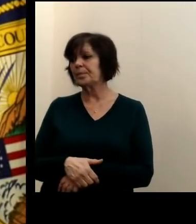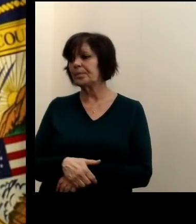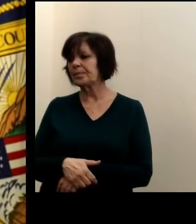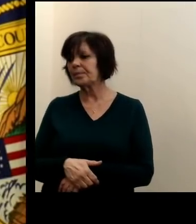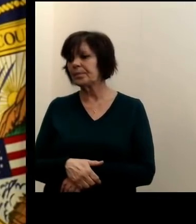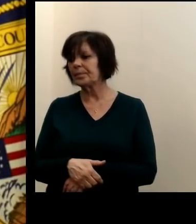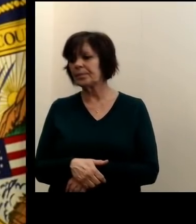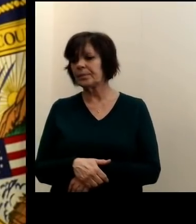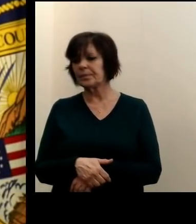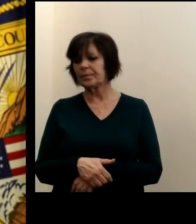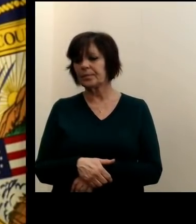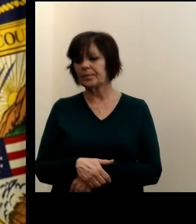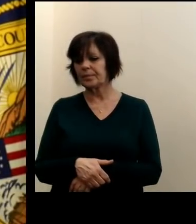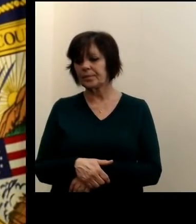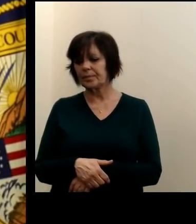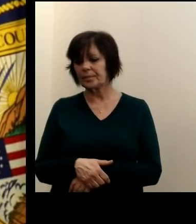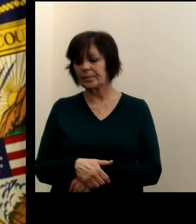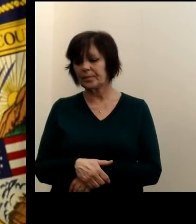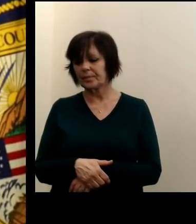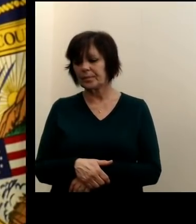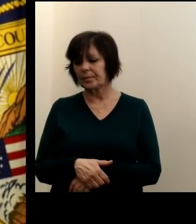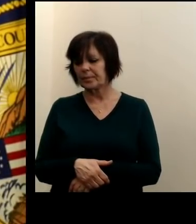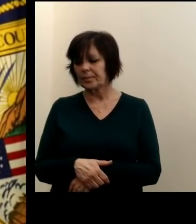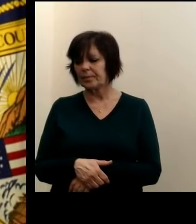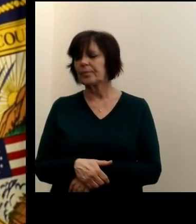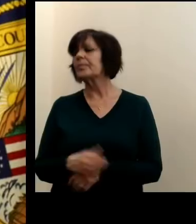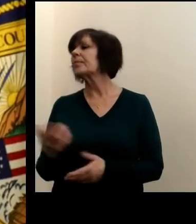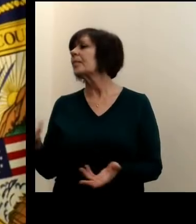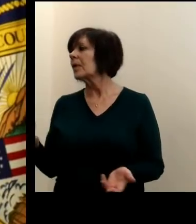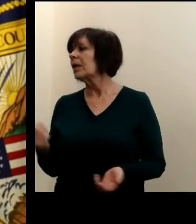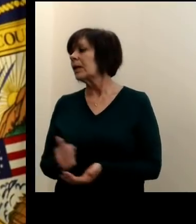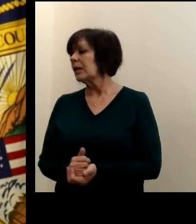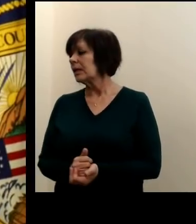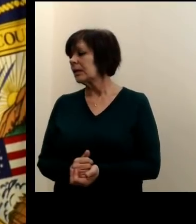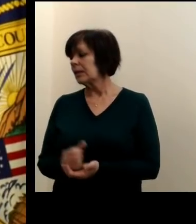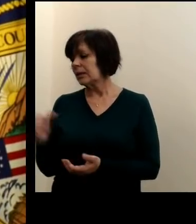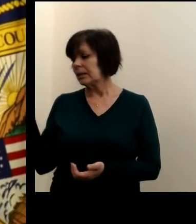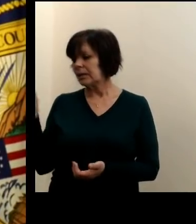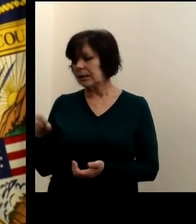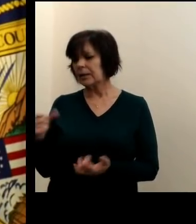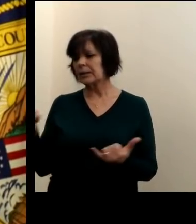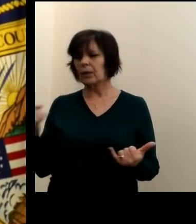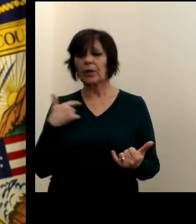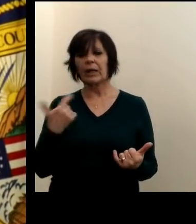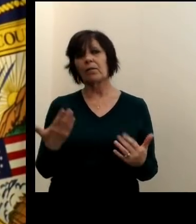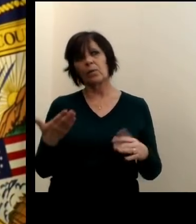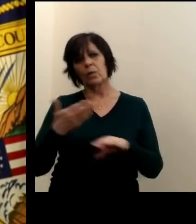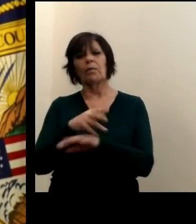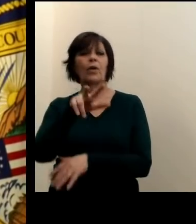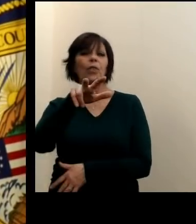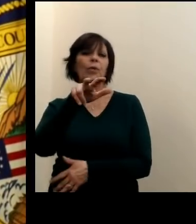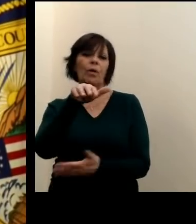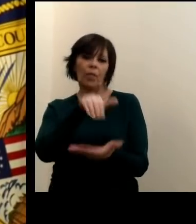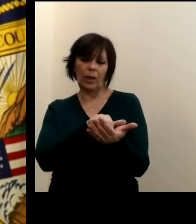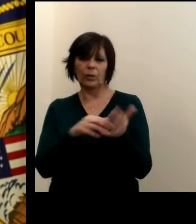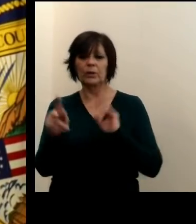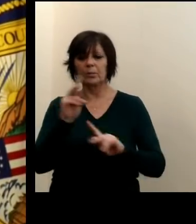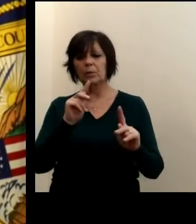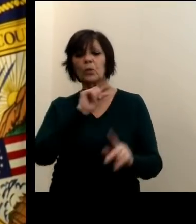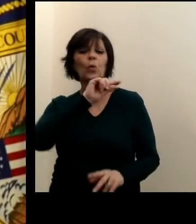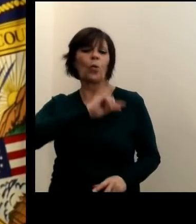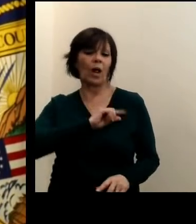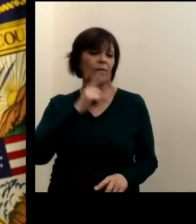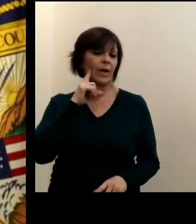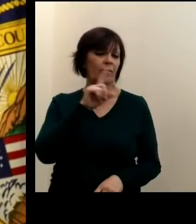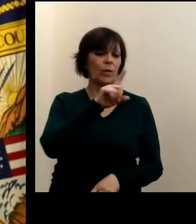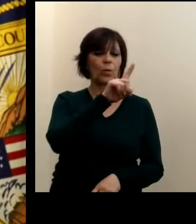Hi, Mark. So, given that there are more than 300,000 people who are eligible for the vaccine in Group 1B